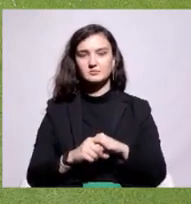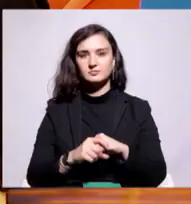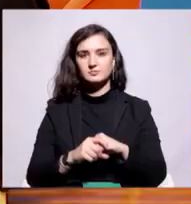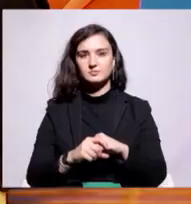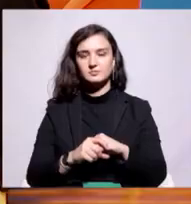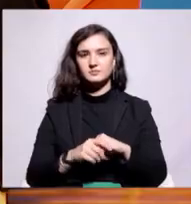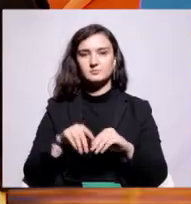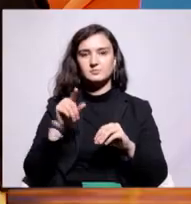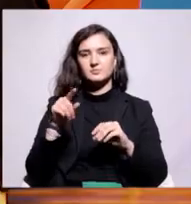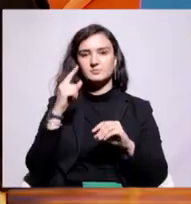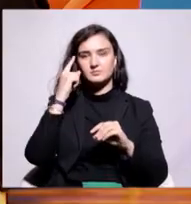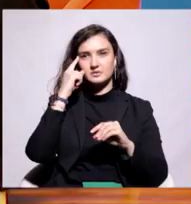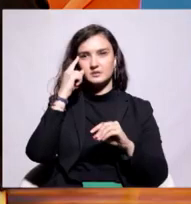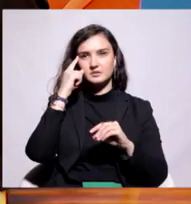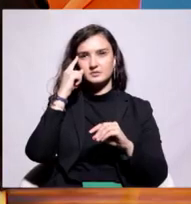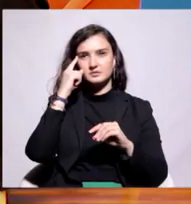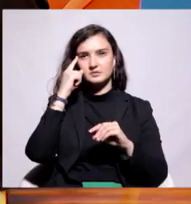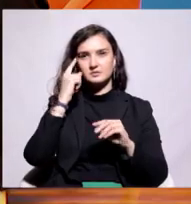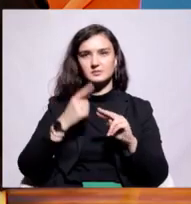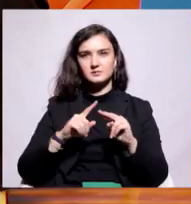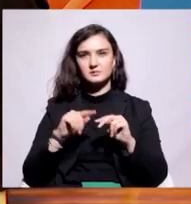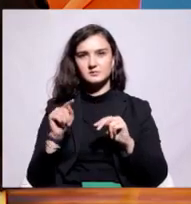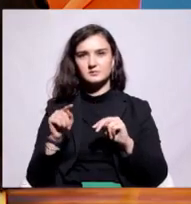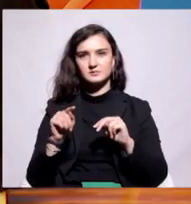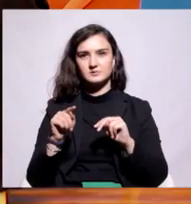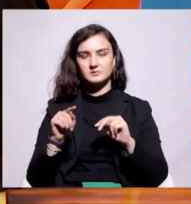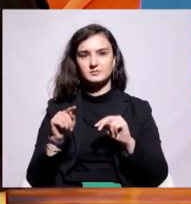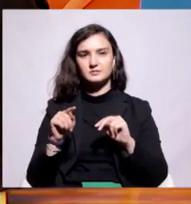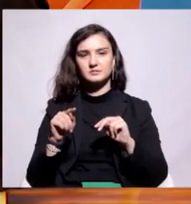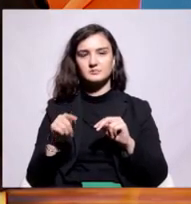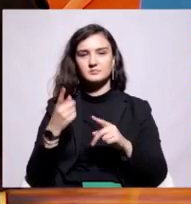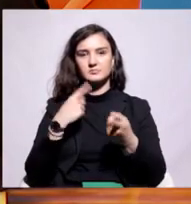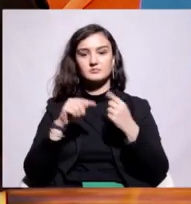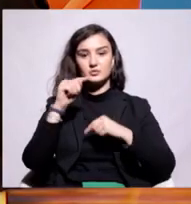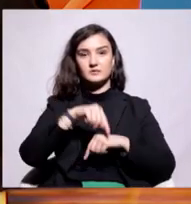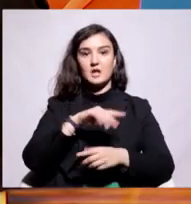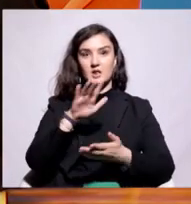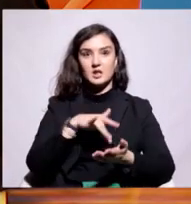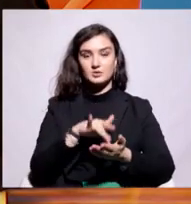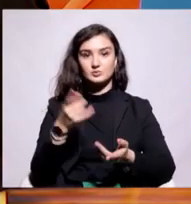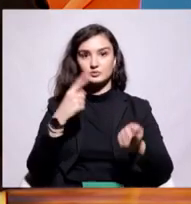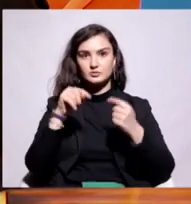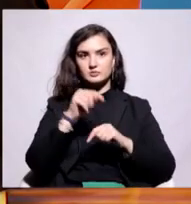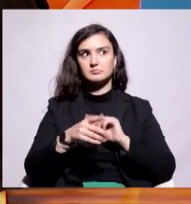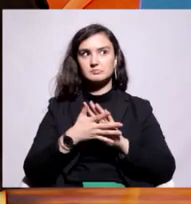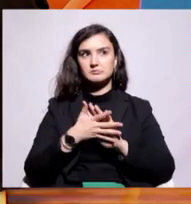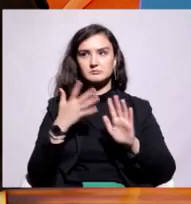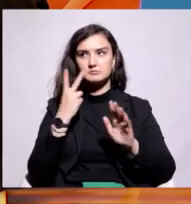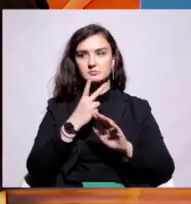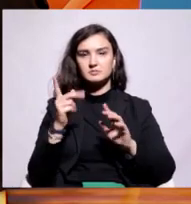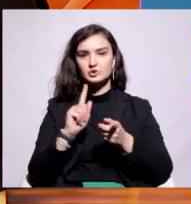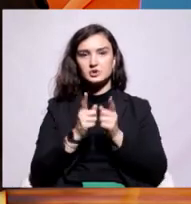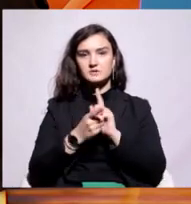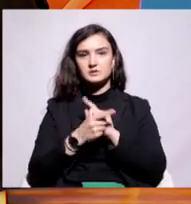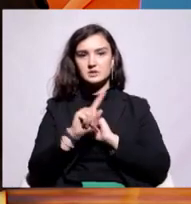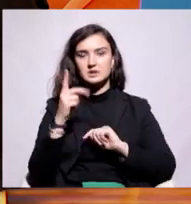happens, he sleeps for 20 years. When he returns back to the town, he's confused by all the changes